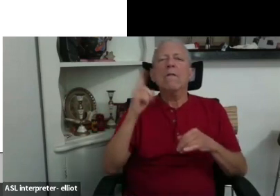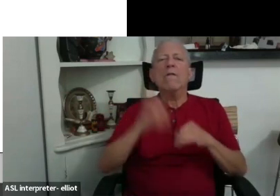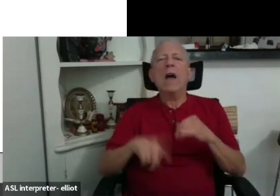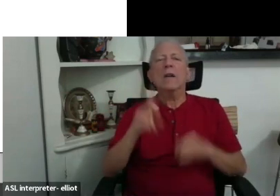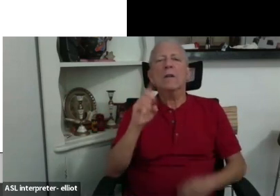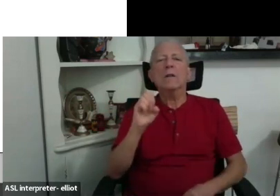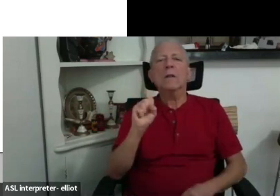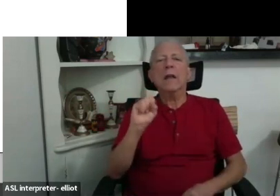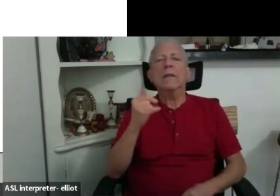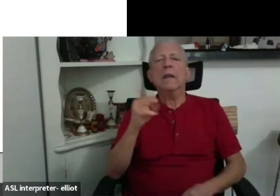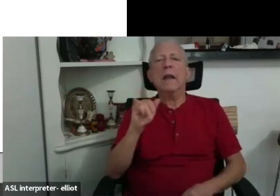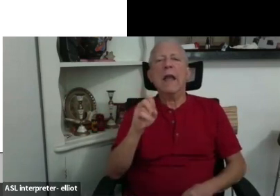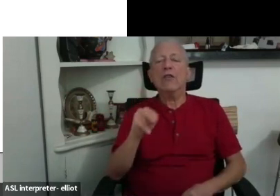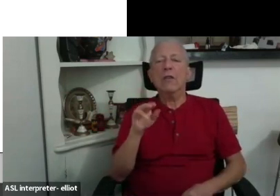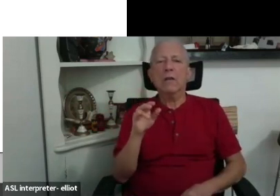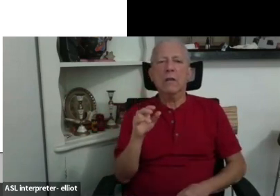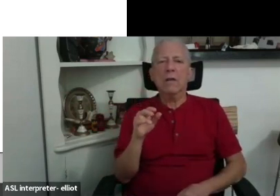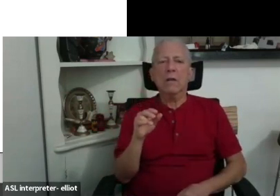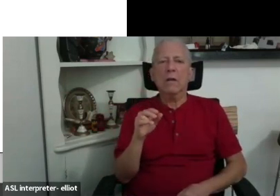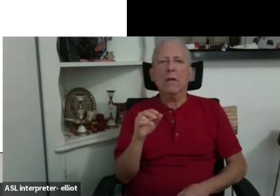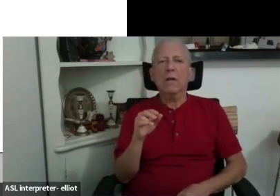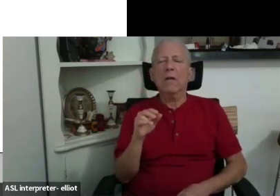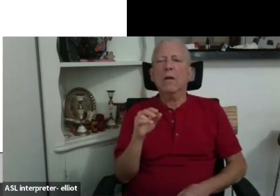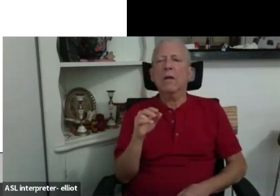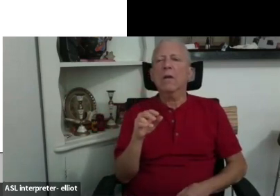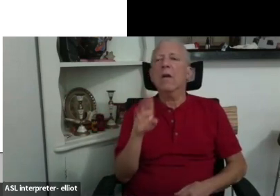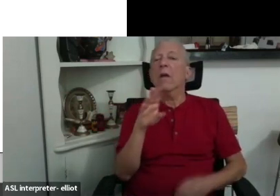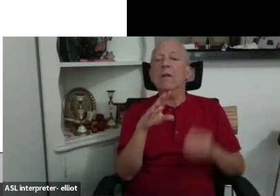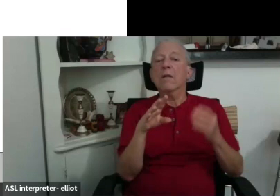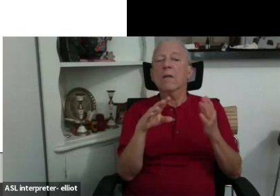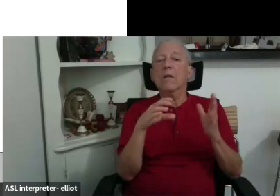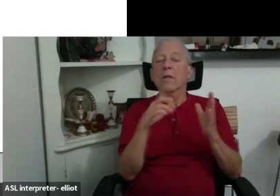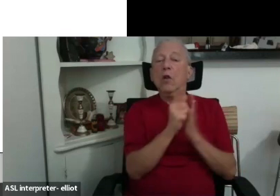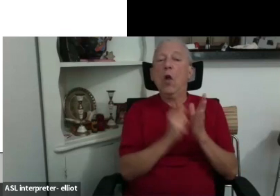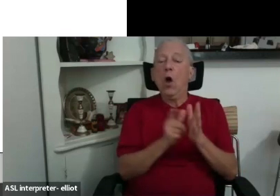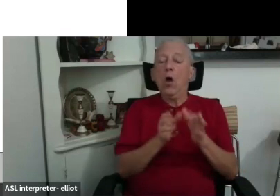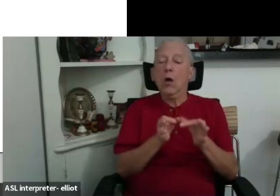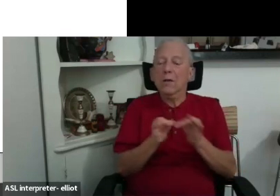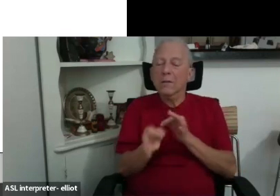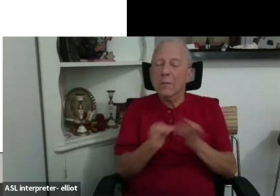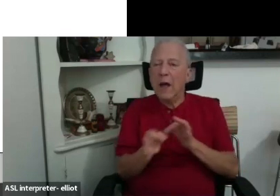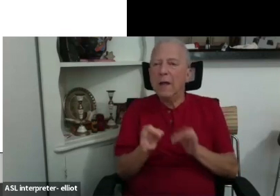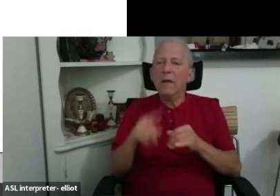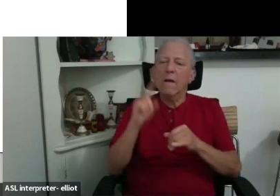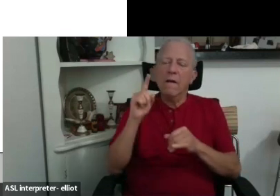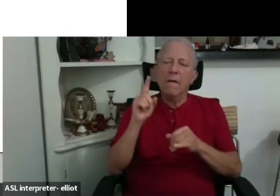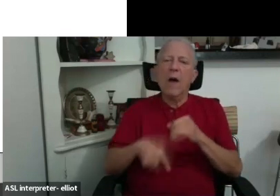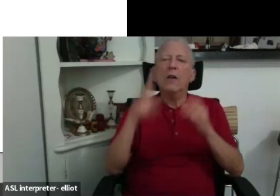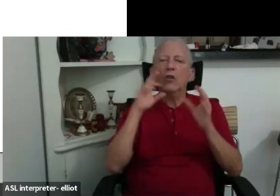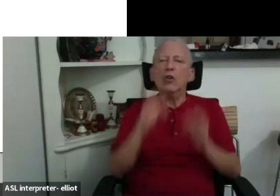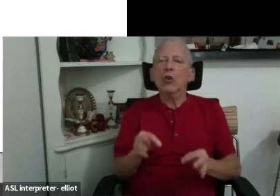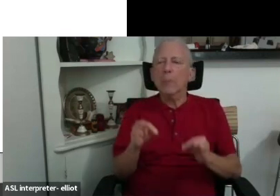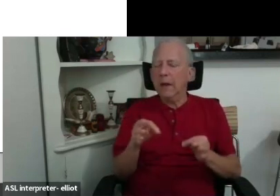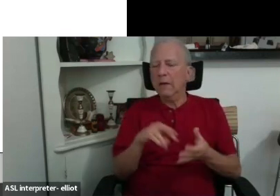the way the code currently or the bill currently defines it is final determination is